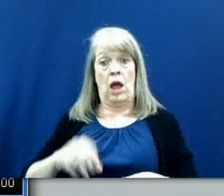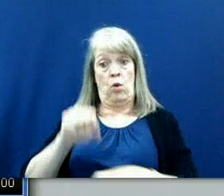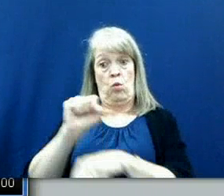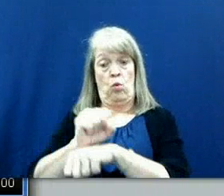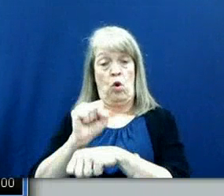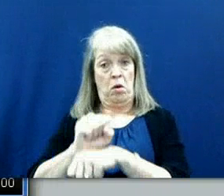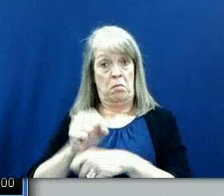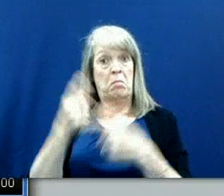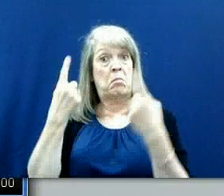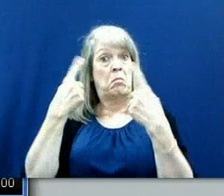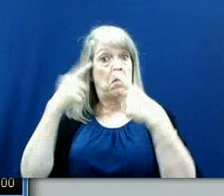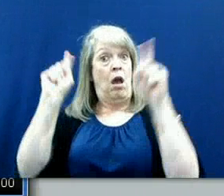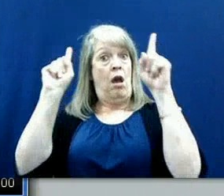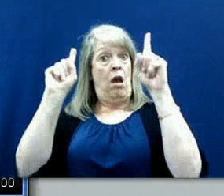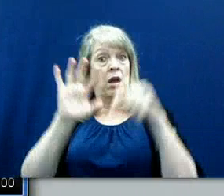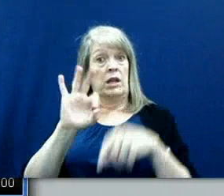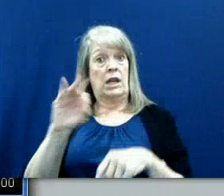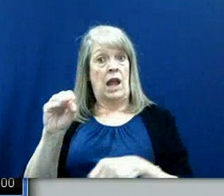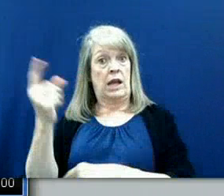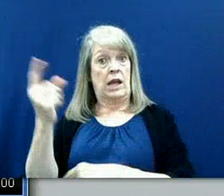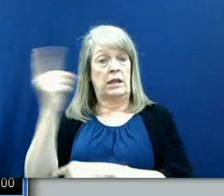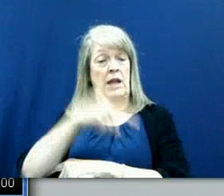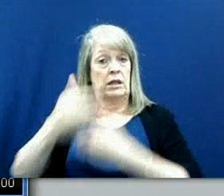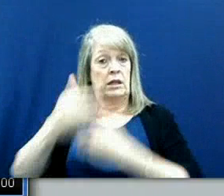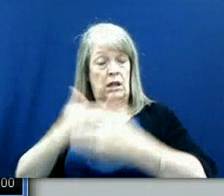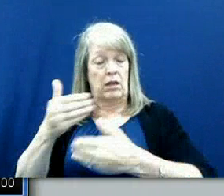be closed.